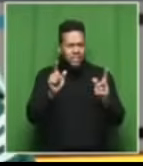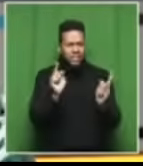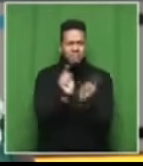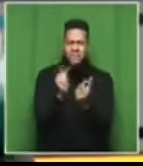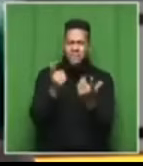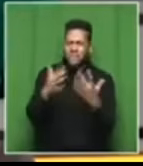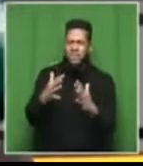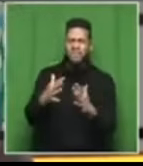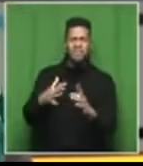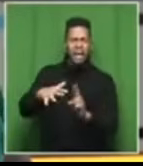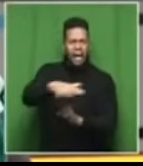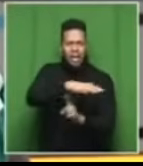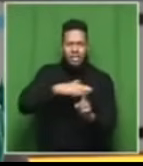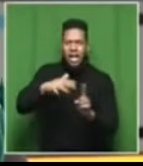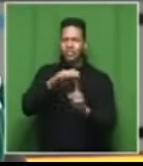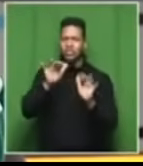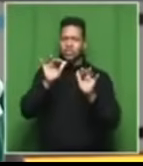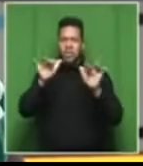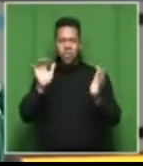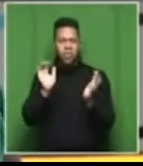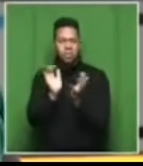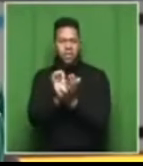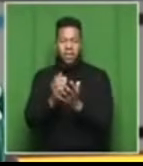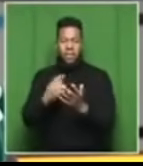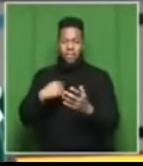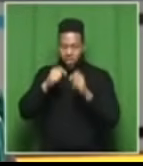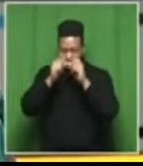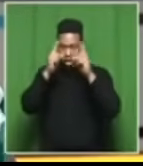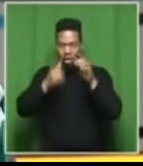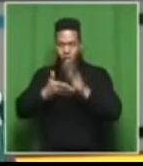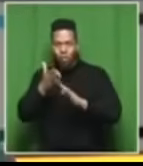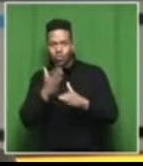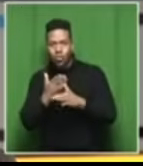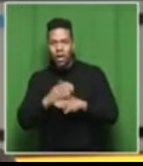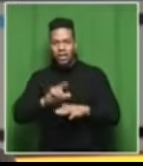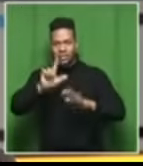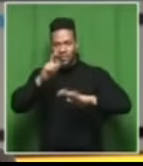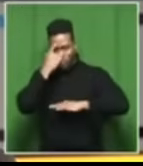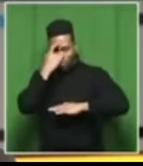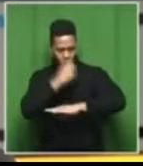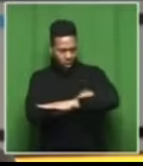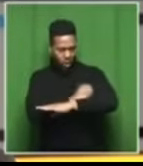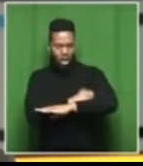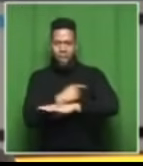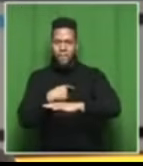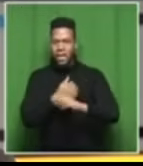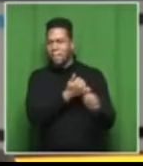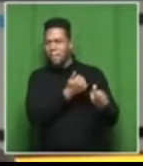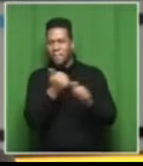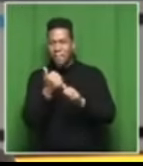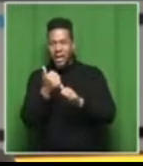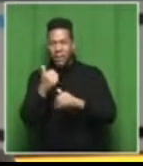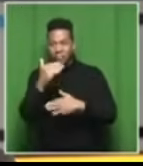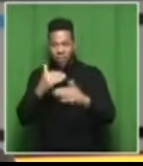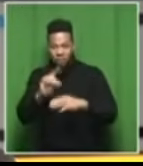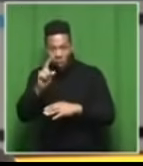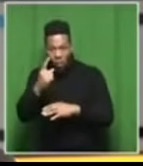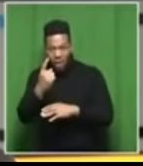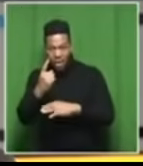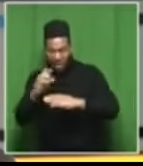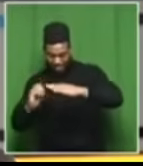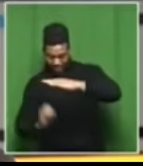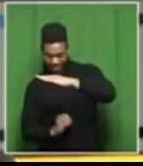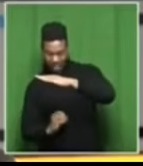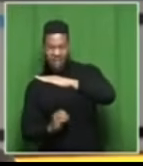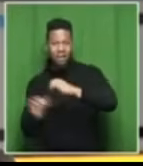people every day. I go to work at 7 o'clock. Not one day if I come home before 1 a.m. The staff will sit there. I'm sure they're coming with